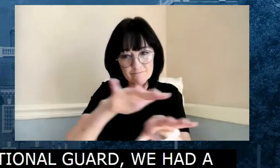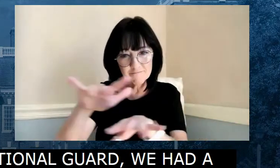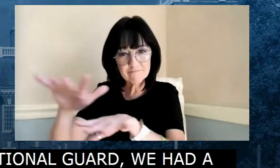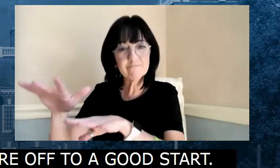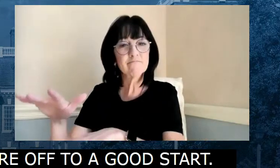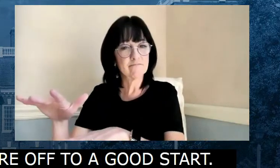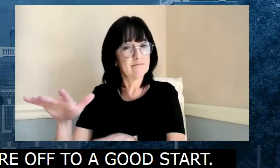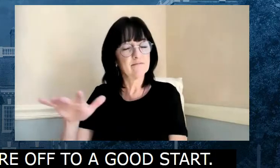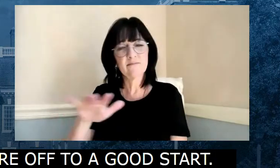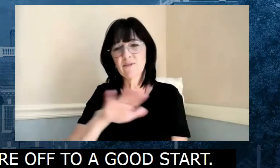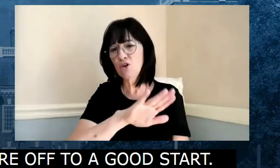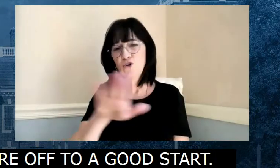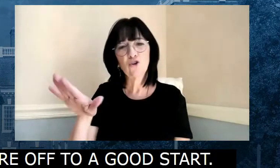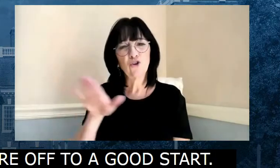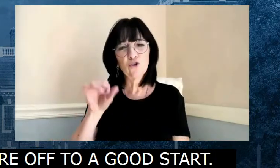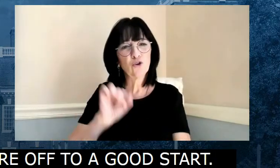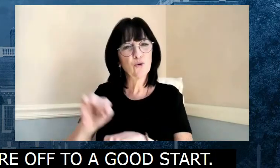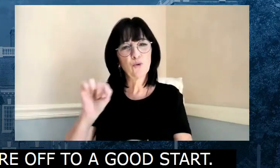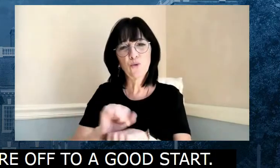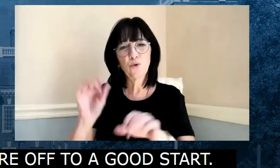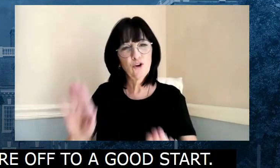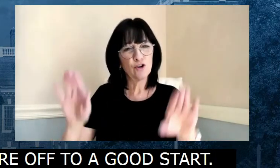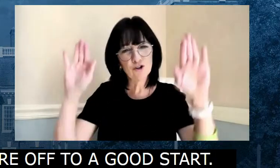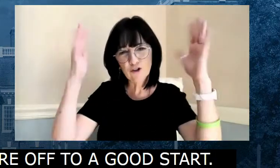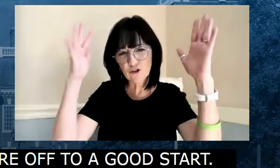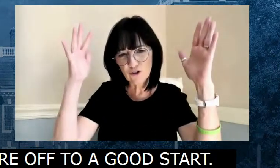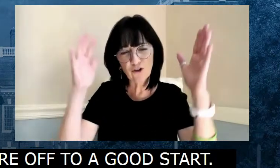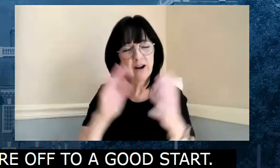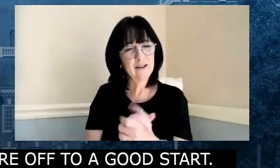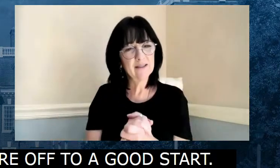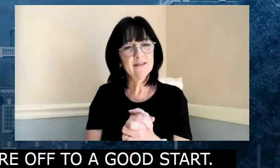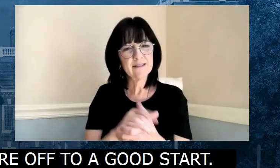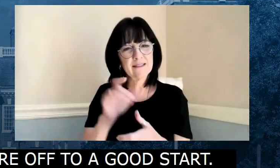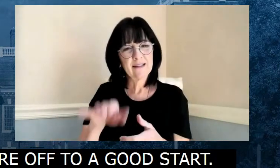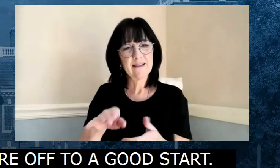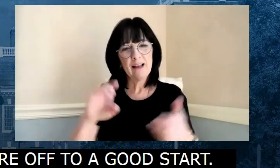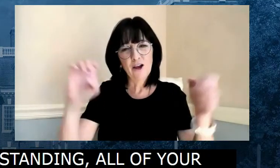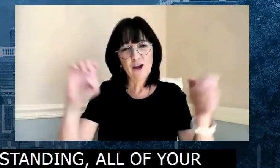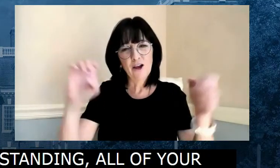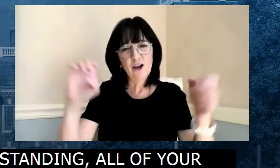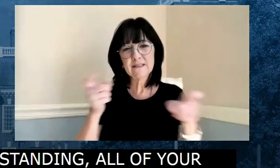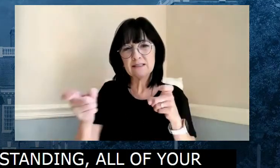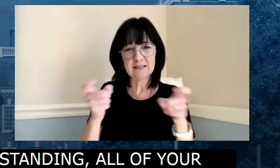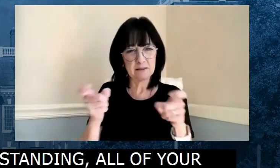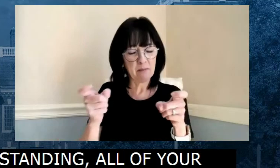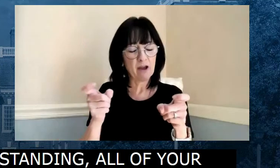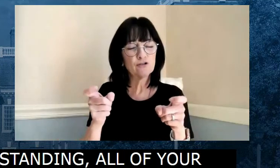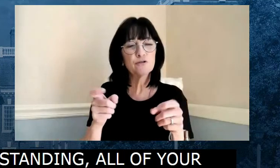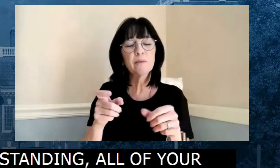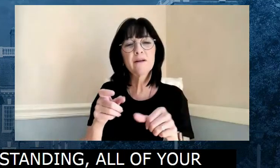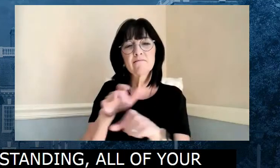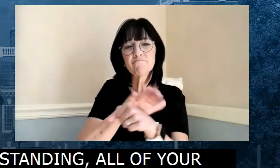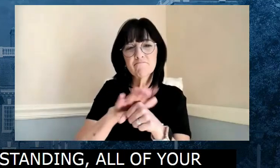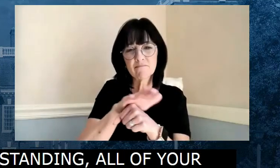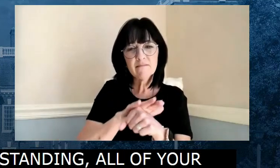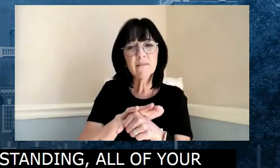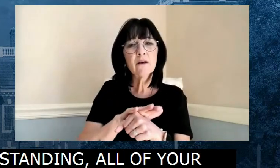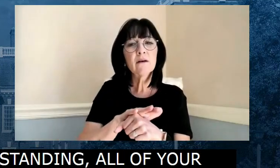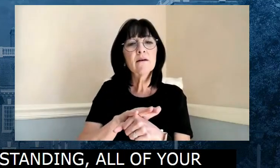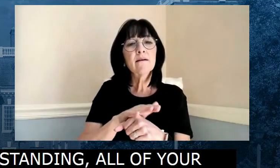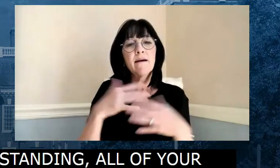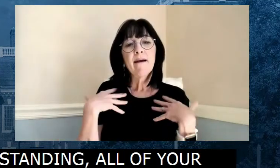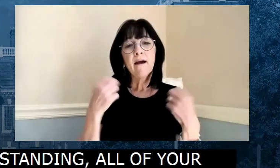of your employees in the emergency management area, as well as the Division of Public Health, Health and Social Services,